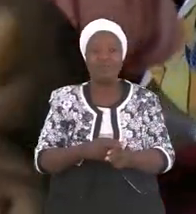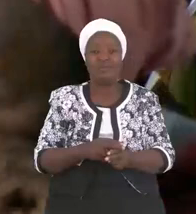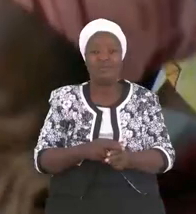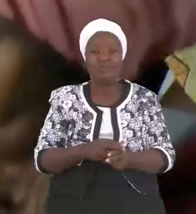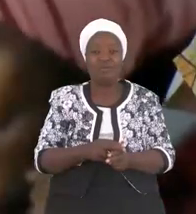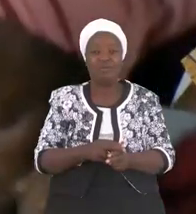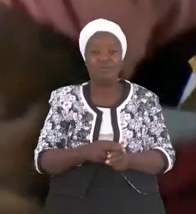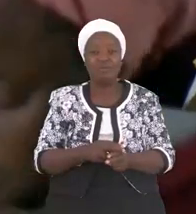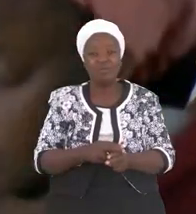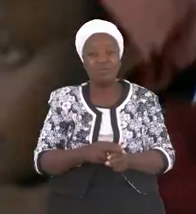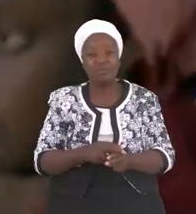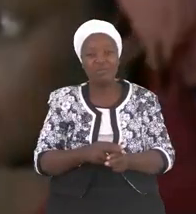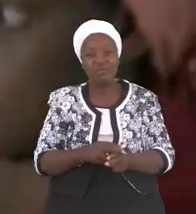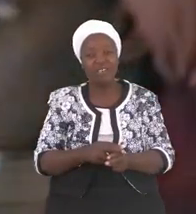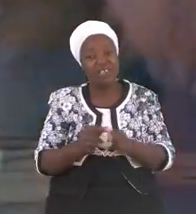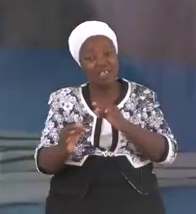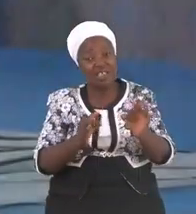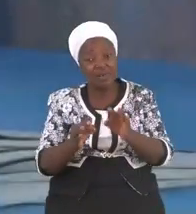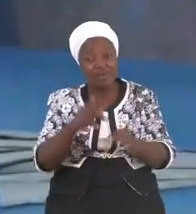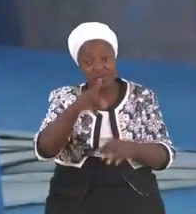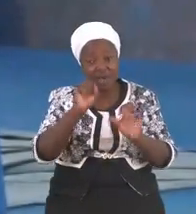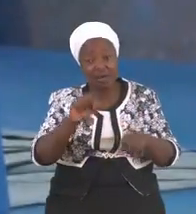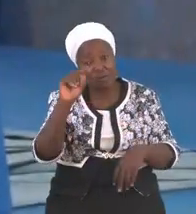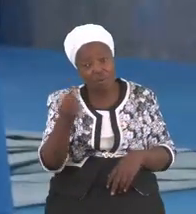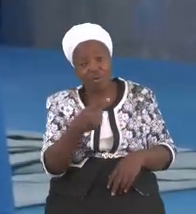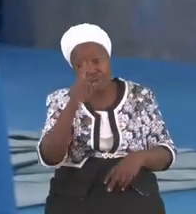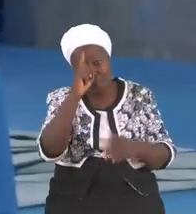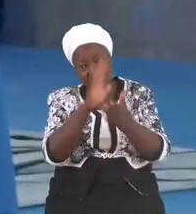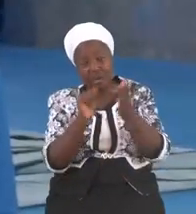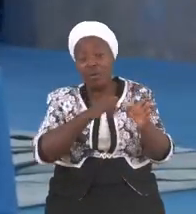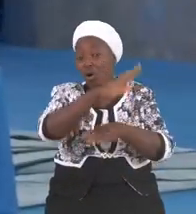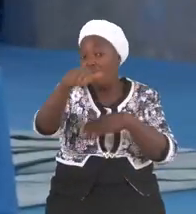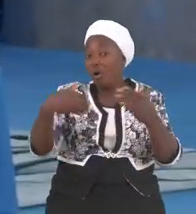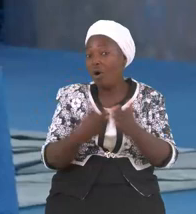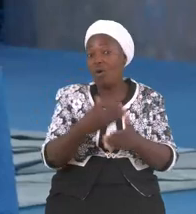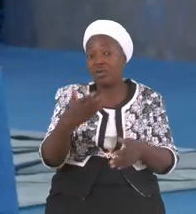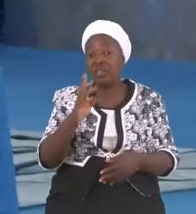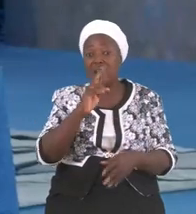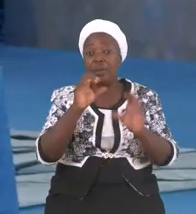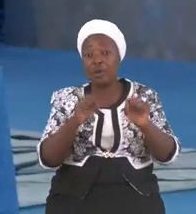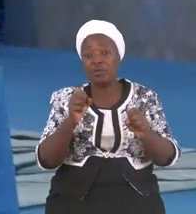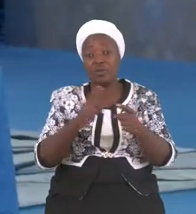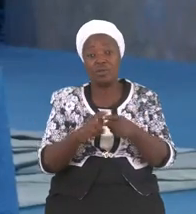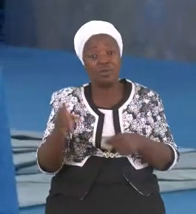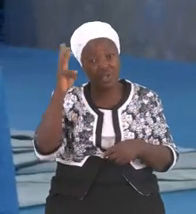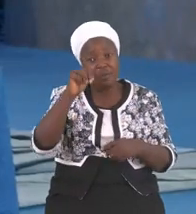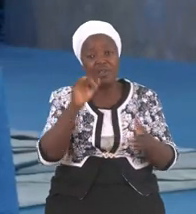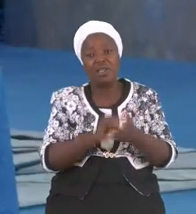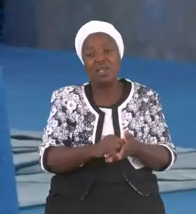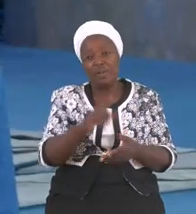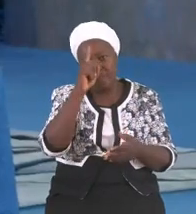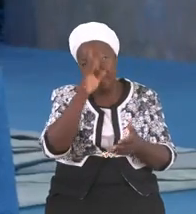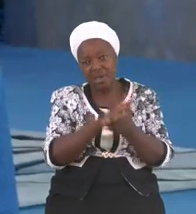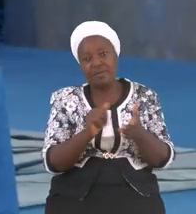If thou canst only believe, all things are possible to him that believeth. Look at